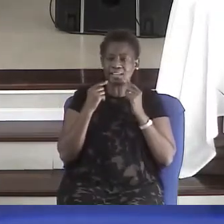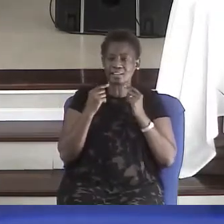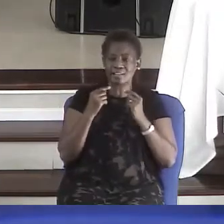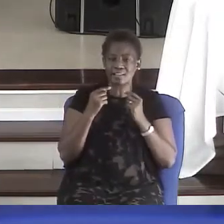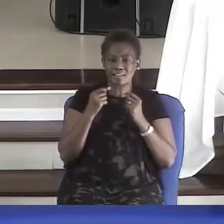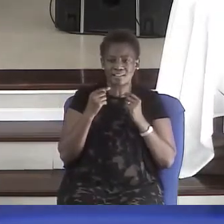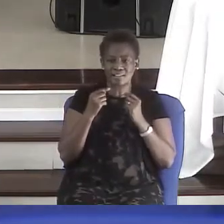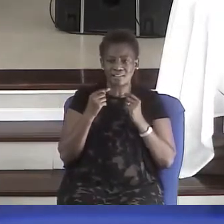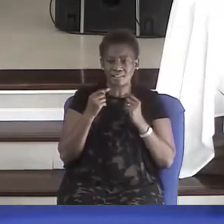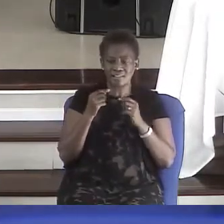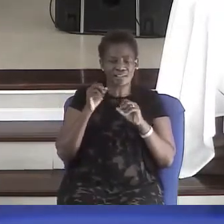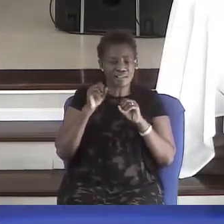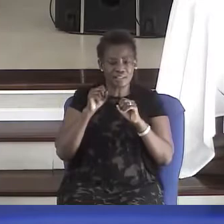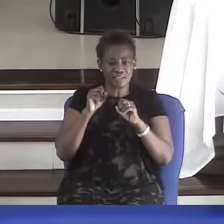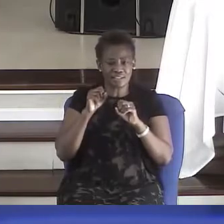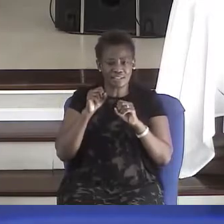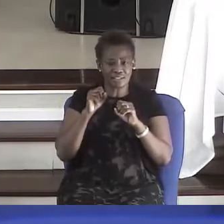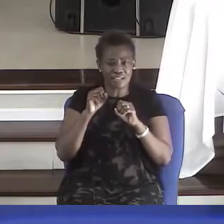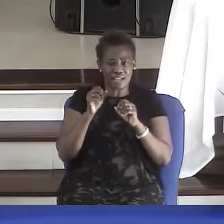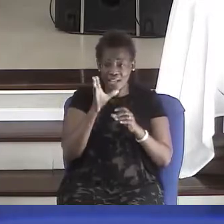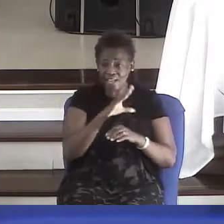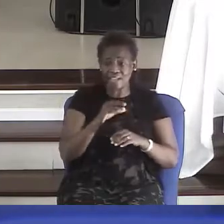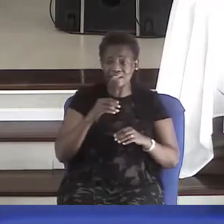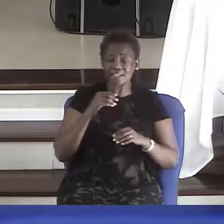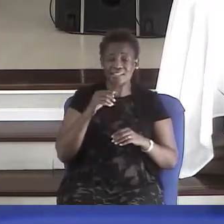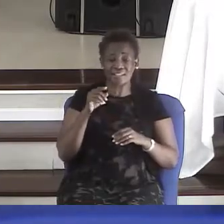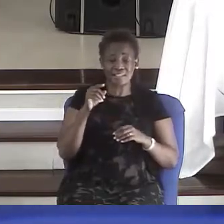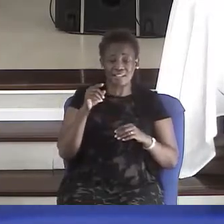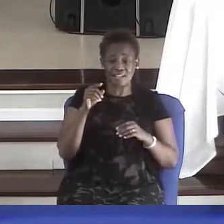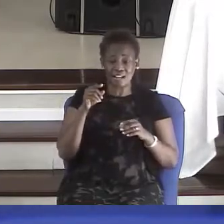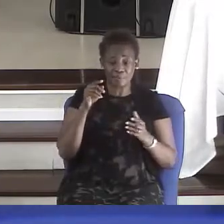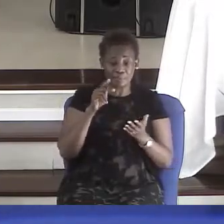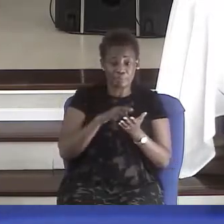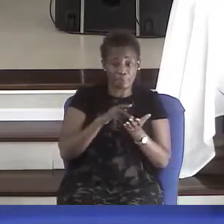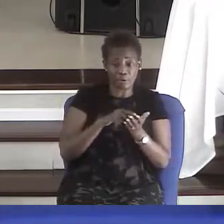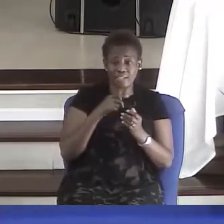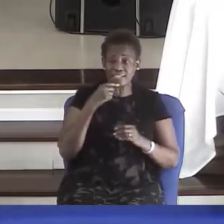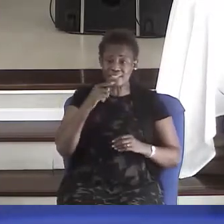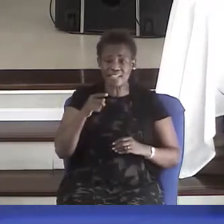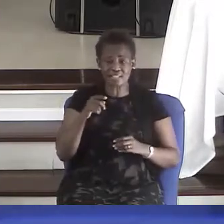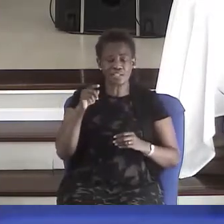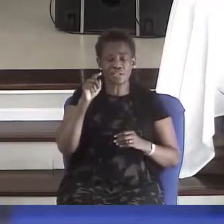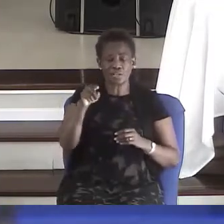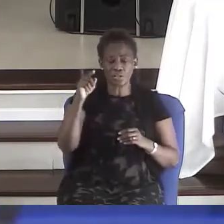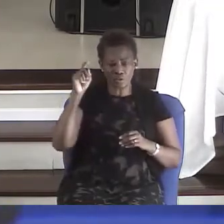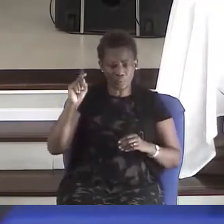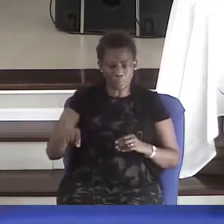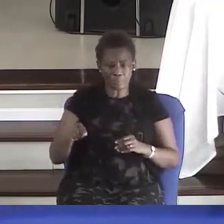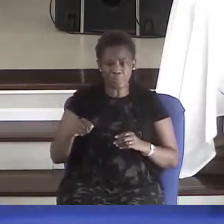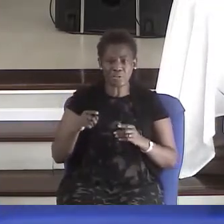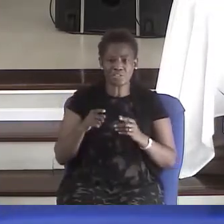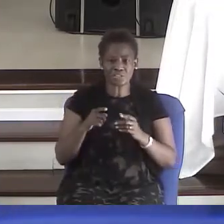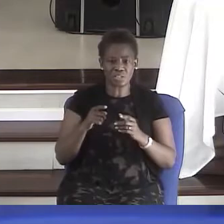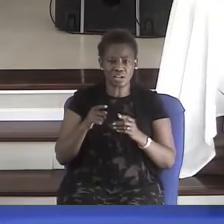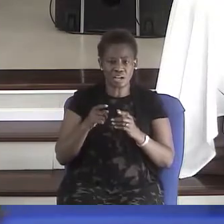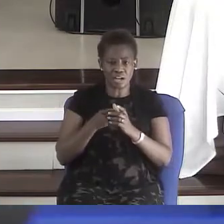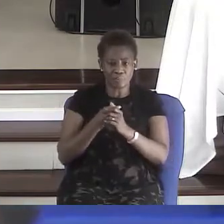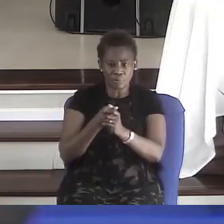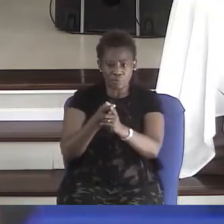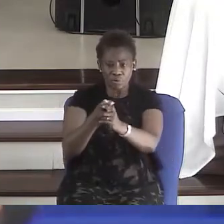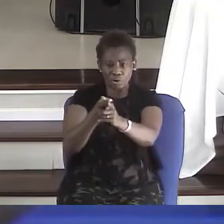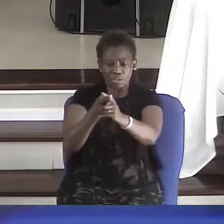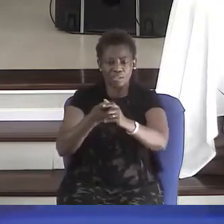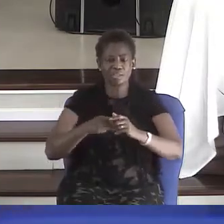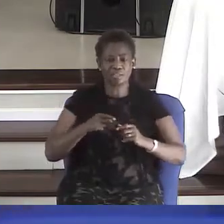he's saying, you've got to run. You've got to run. Let's mince it up. So there's a running element